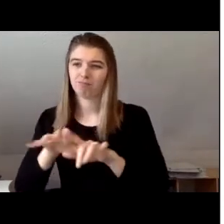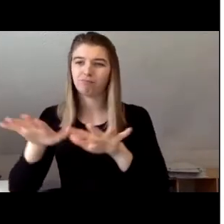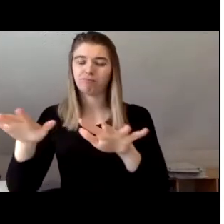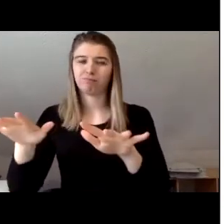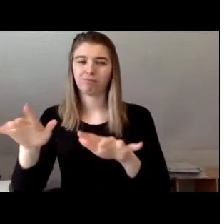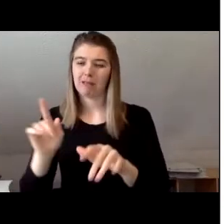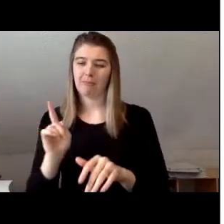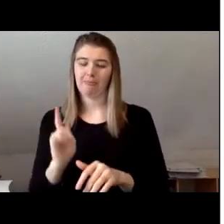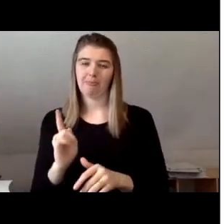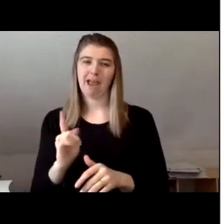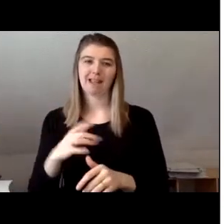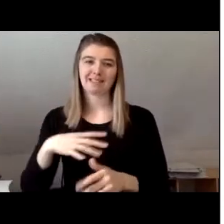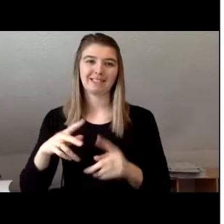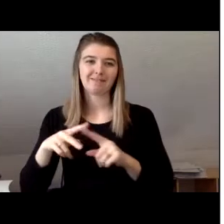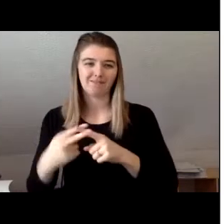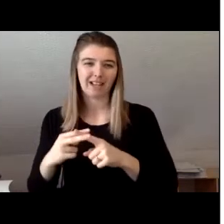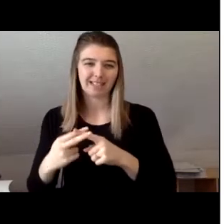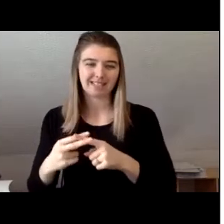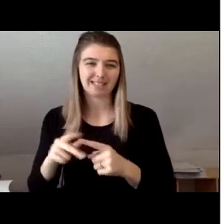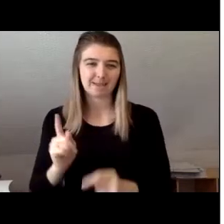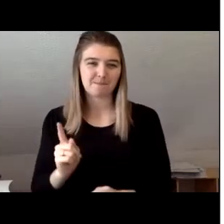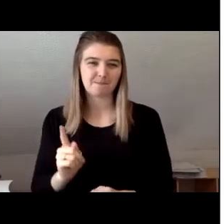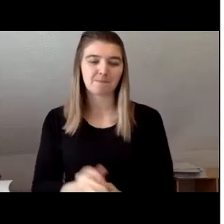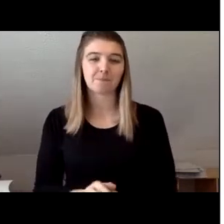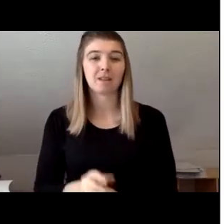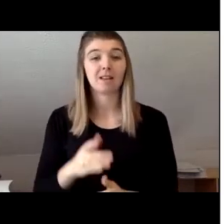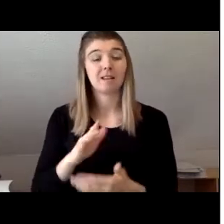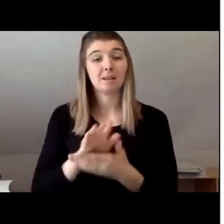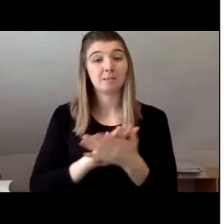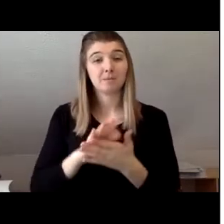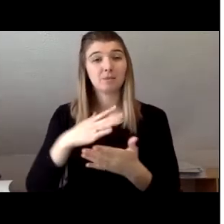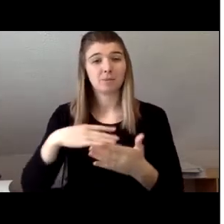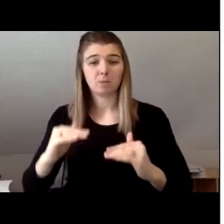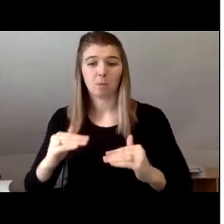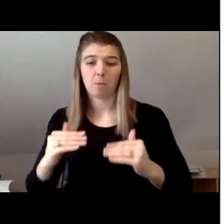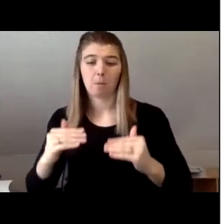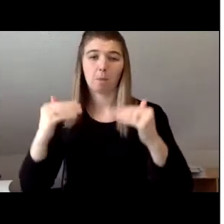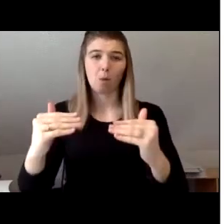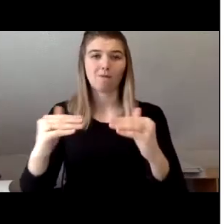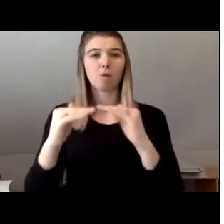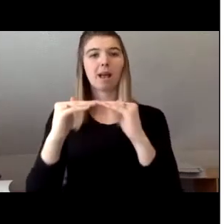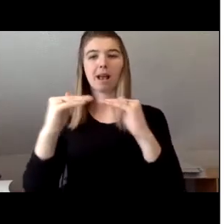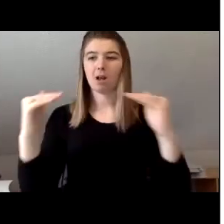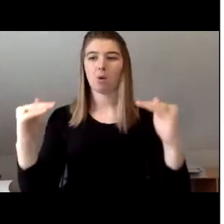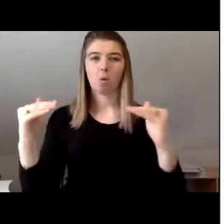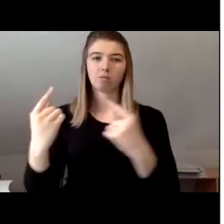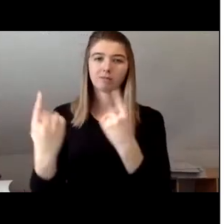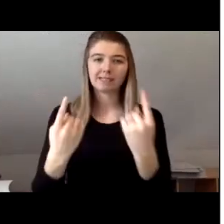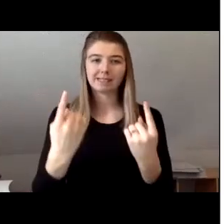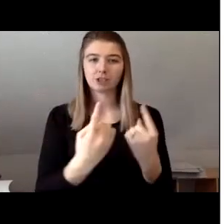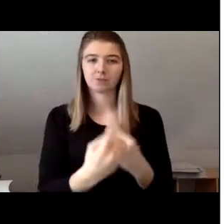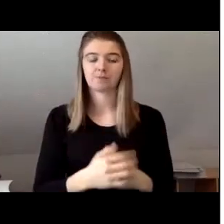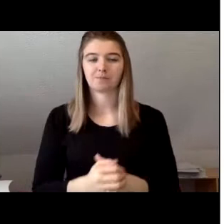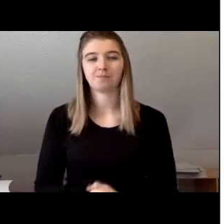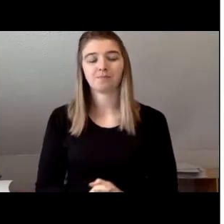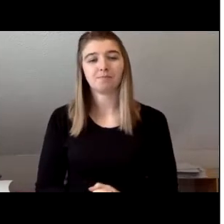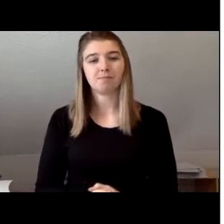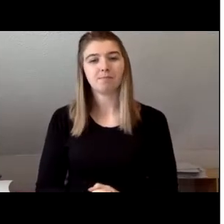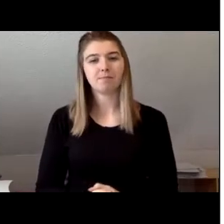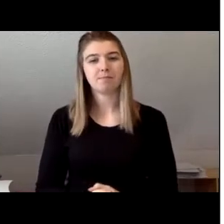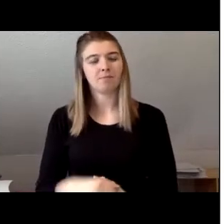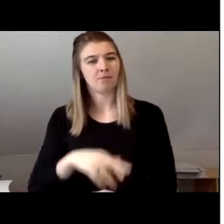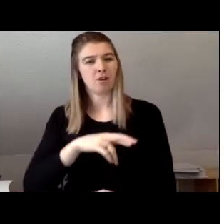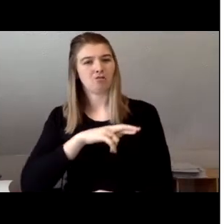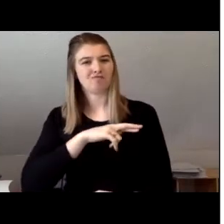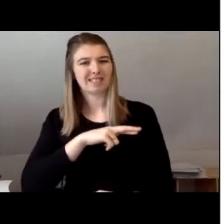fix that gender bias and to really move to a place of equity is vitally important. The reason for this is, of course, that we